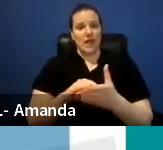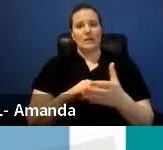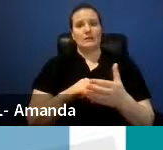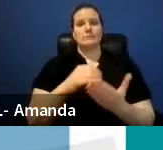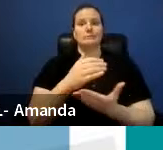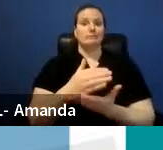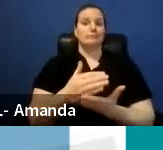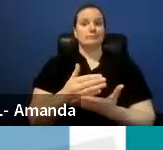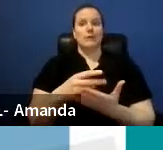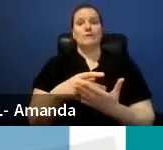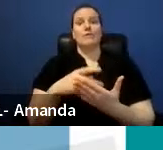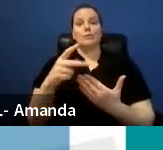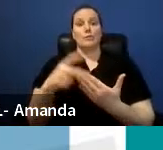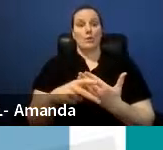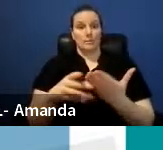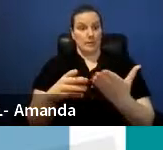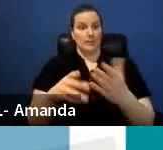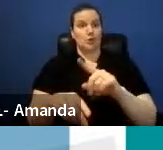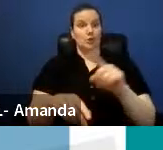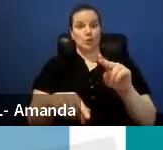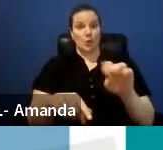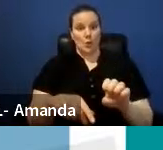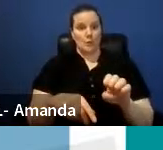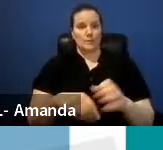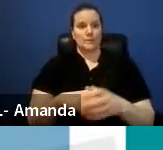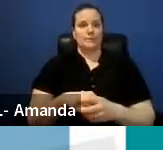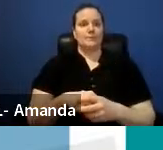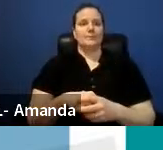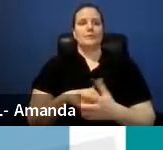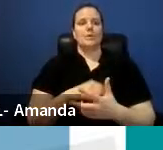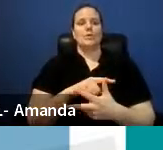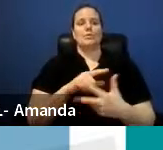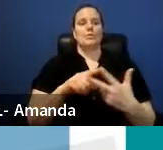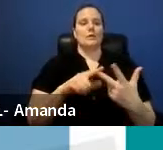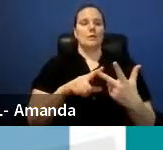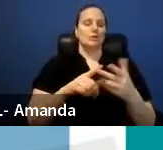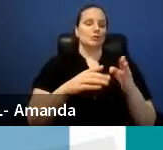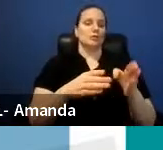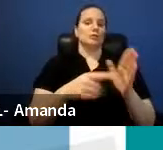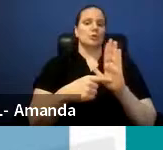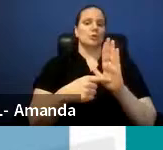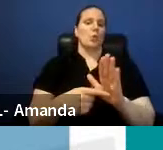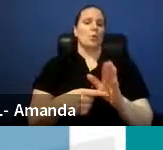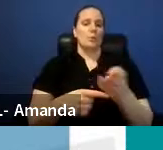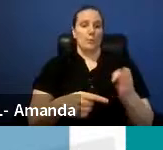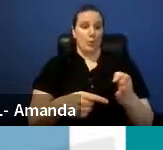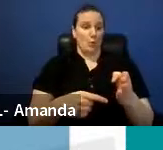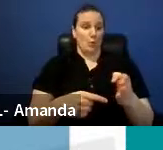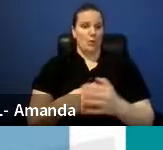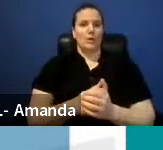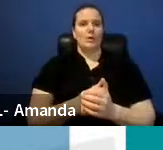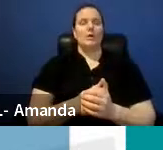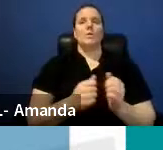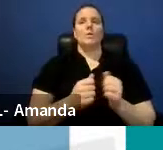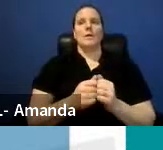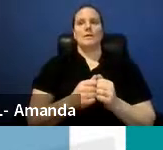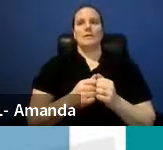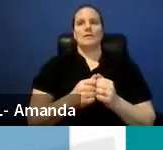elements of the program in this zone. The 3 local streets are shown here in blue with the outline